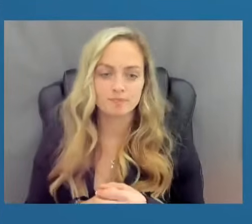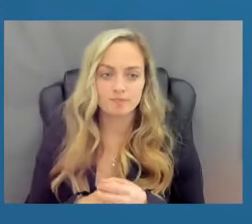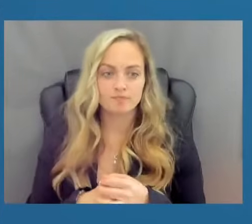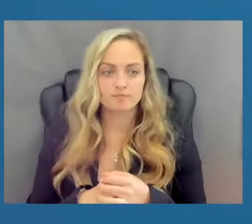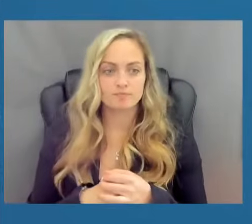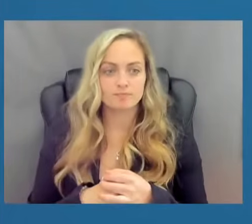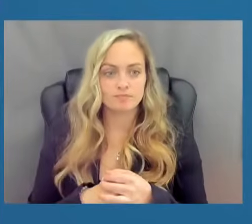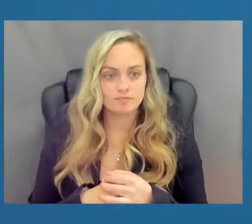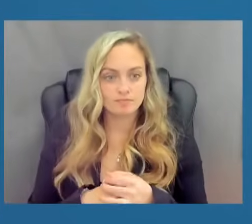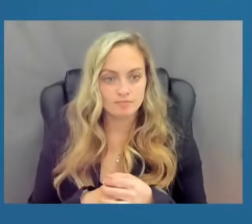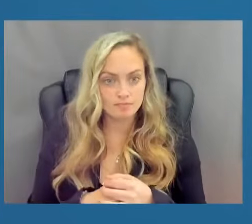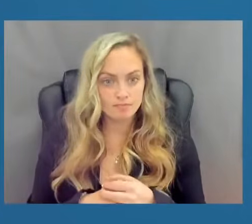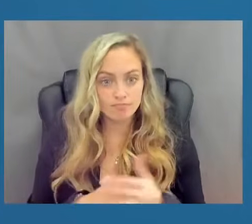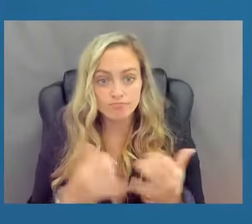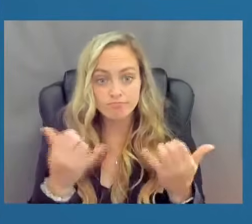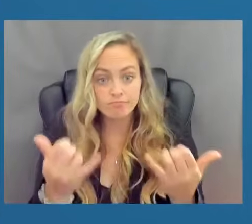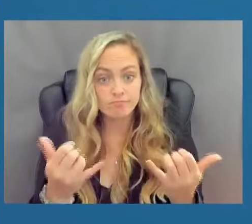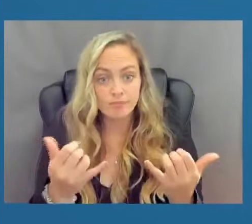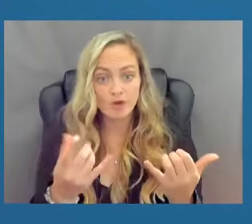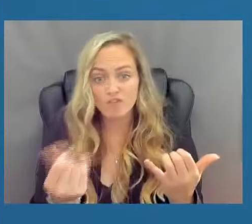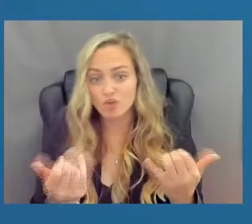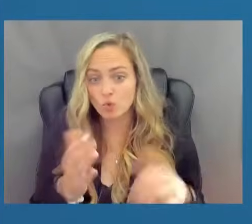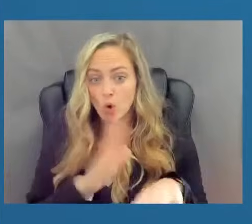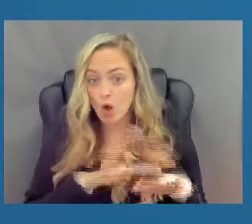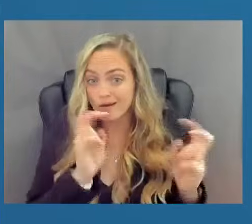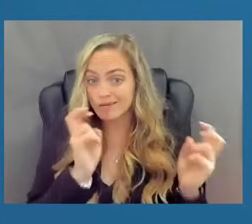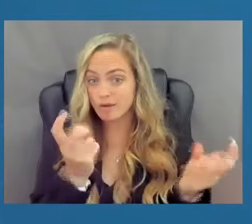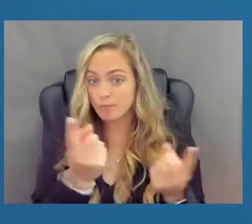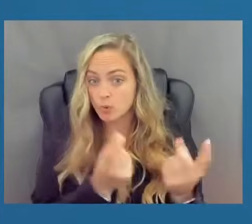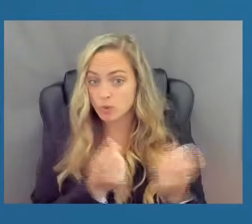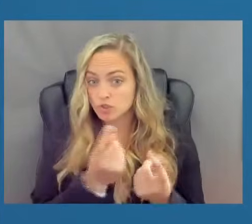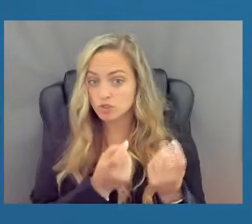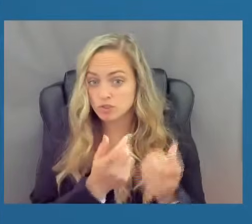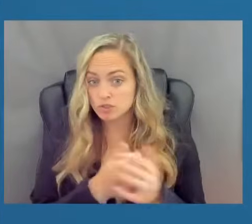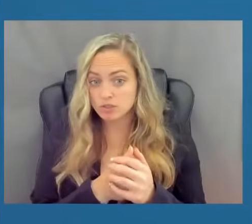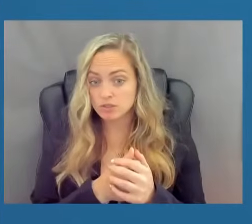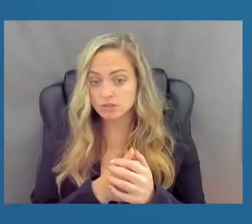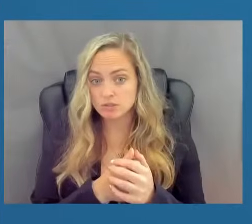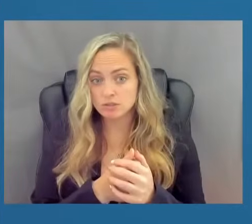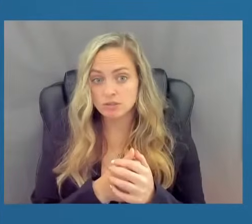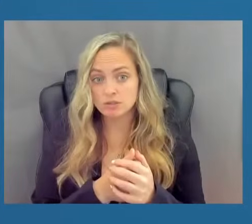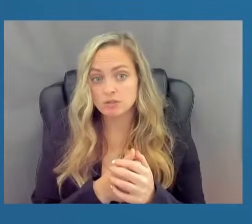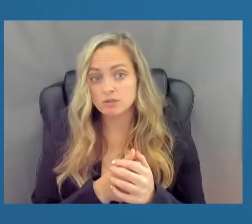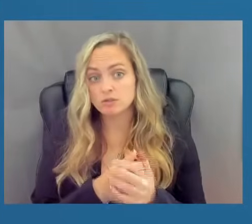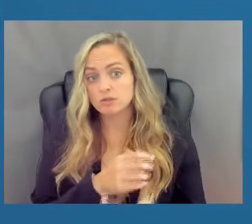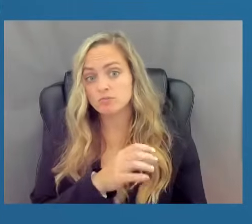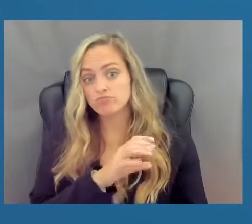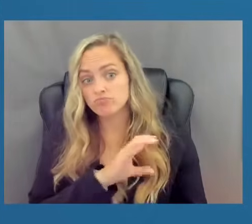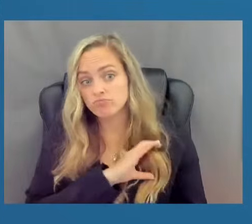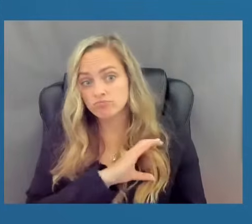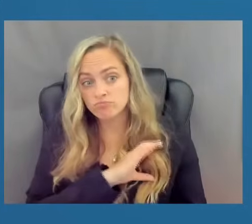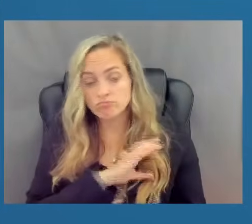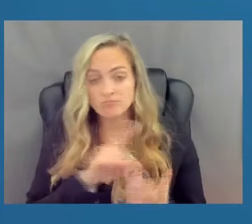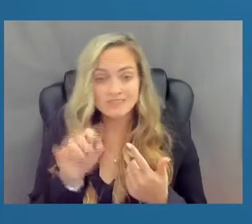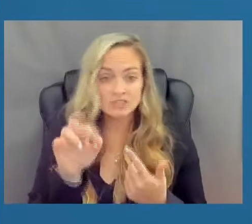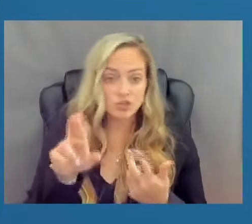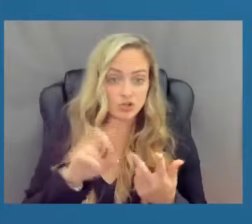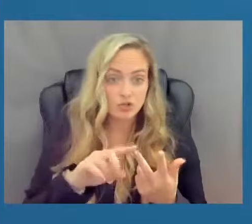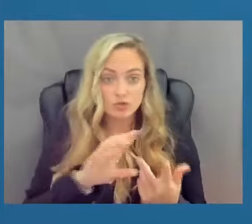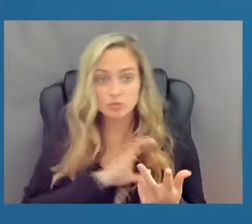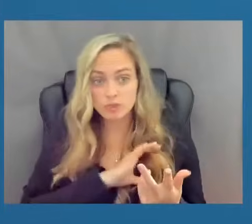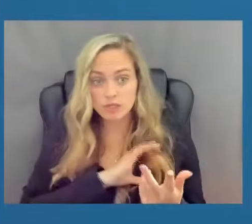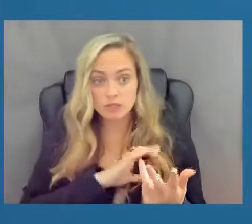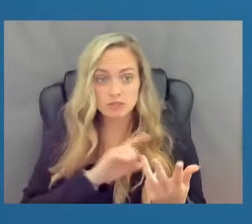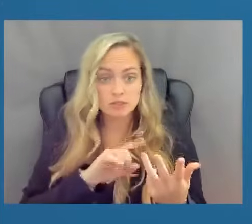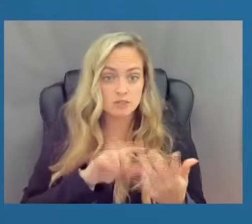Okay, we're going to take a couple on-topic questions, just law enforcement technology here in the city of Syracuse, Police, any public safety